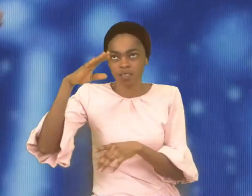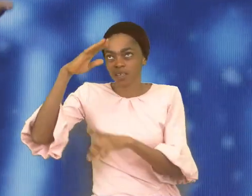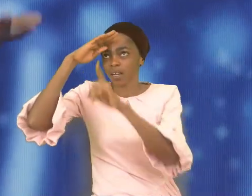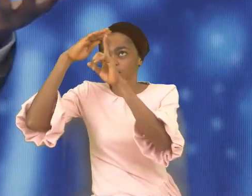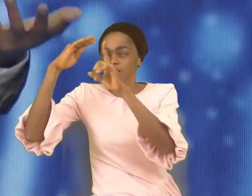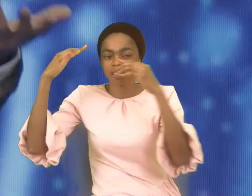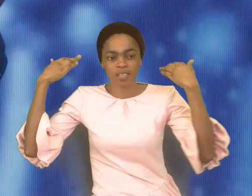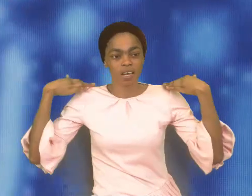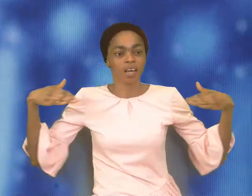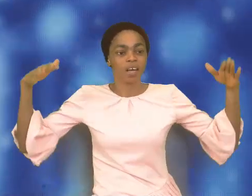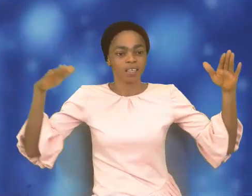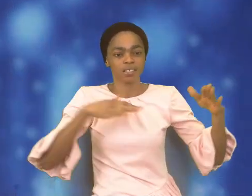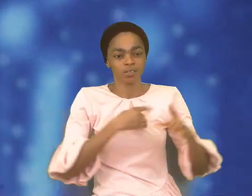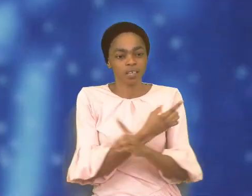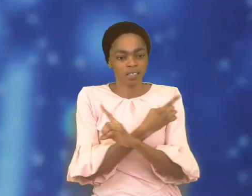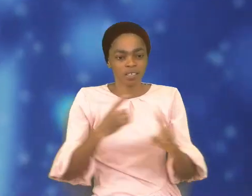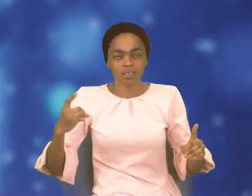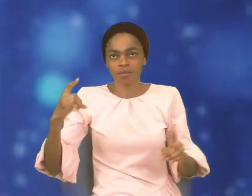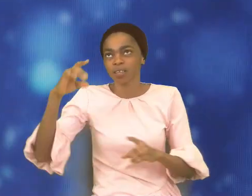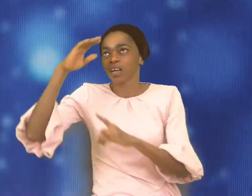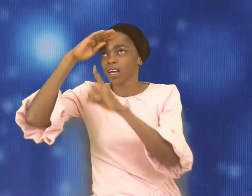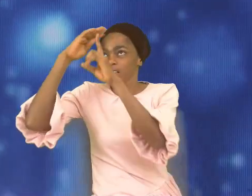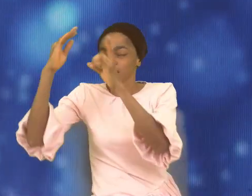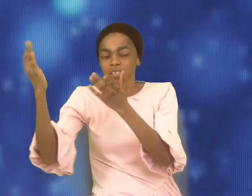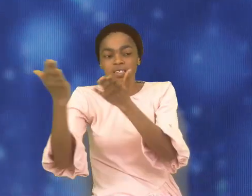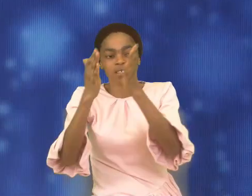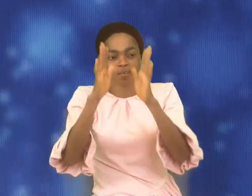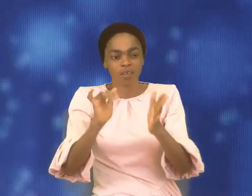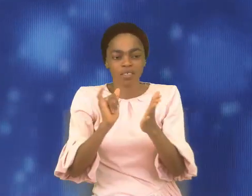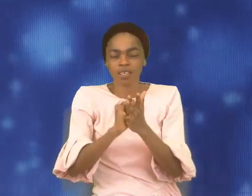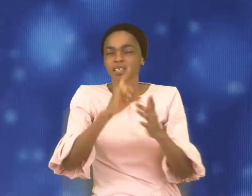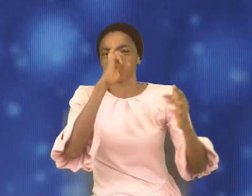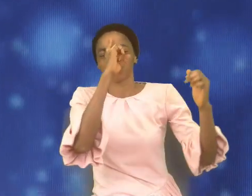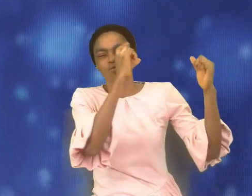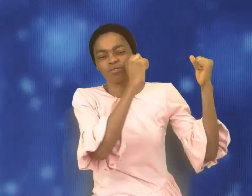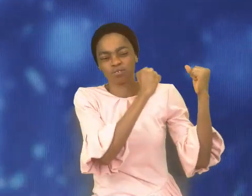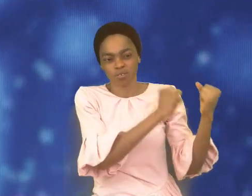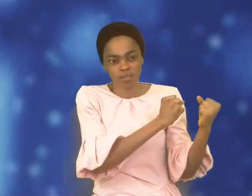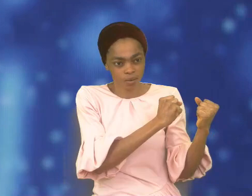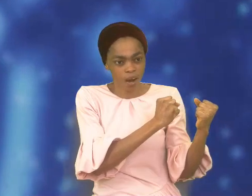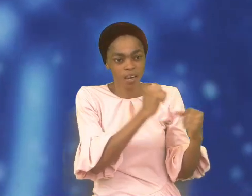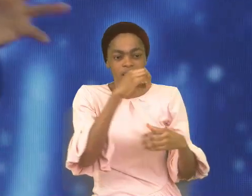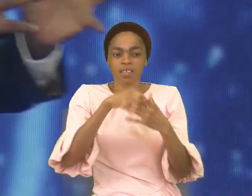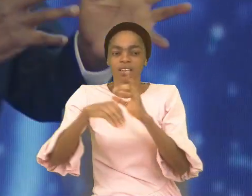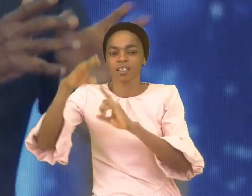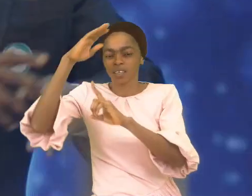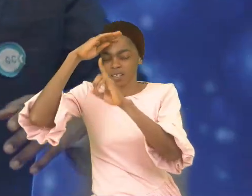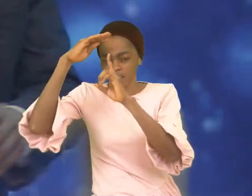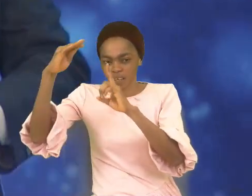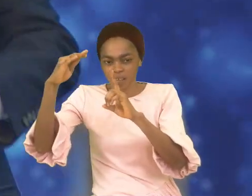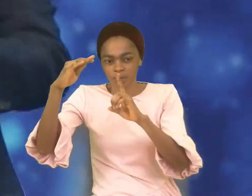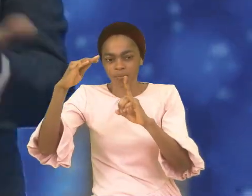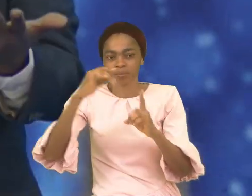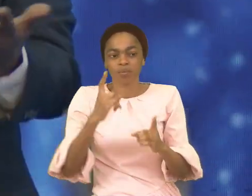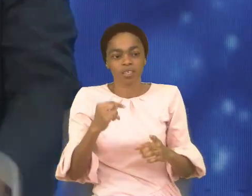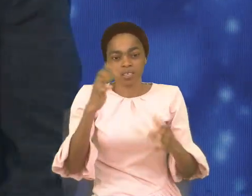that trusted in him, his servants that trusted in him, the believers